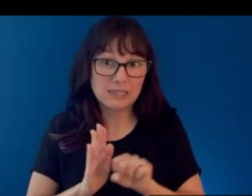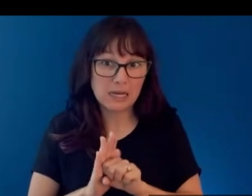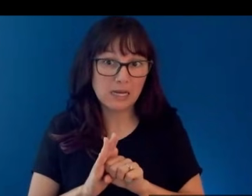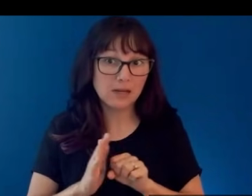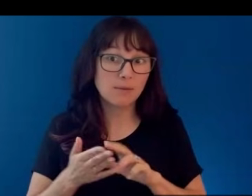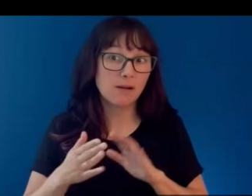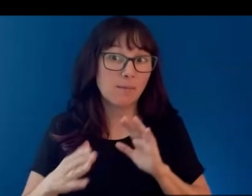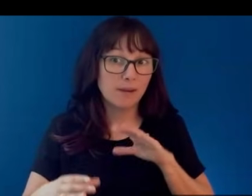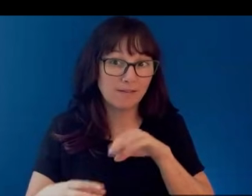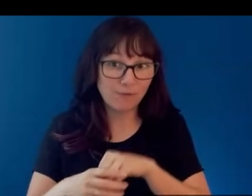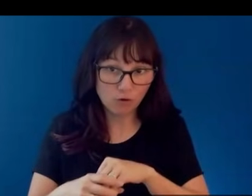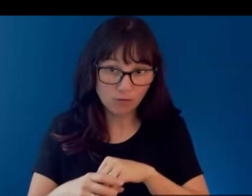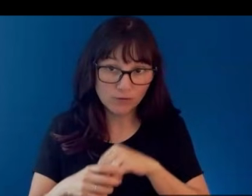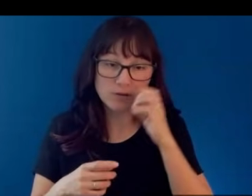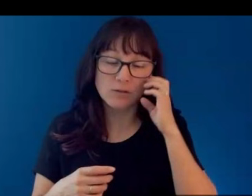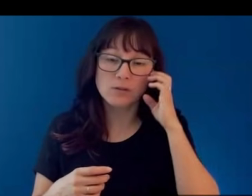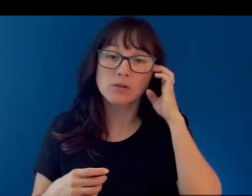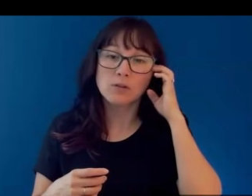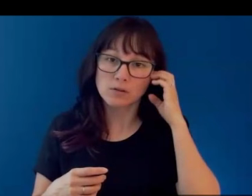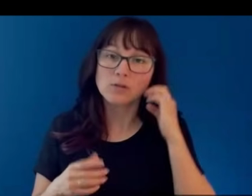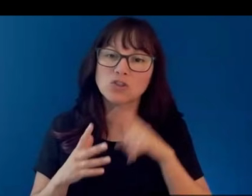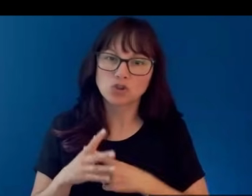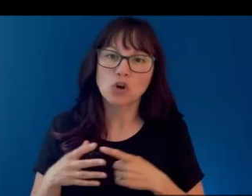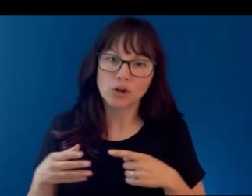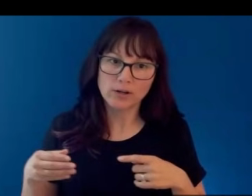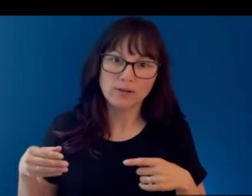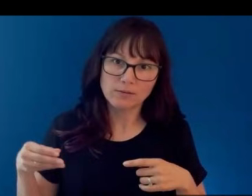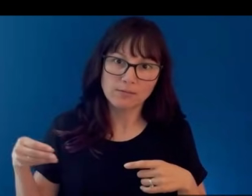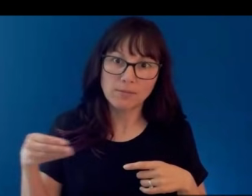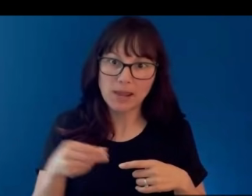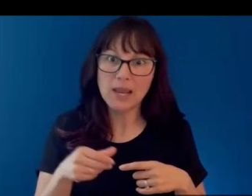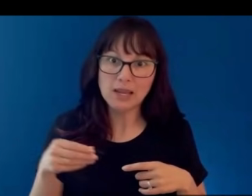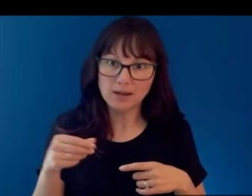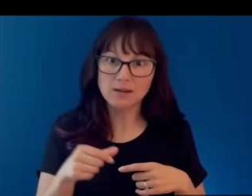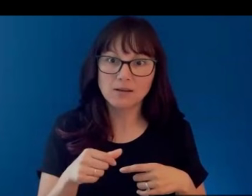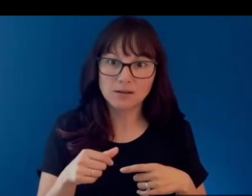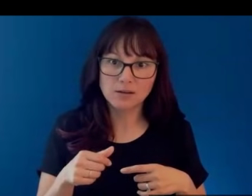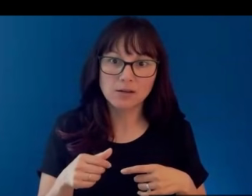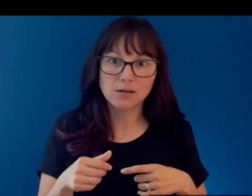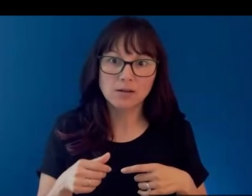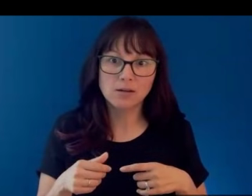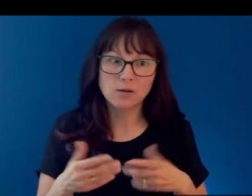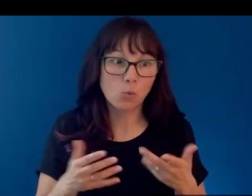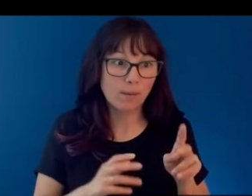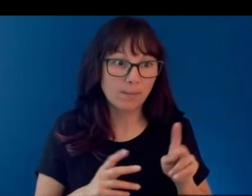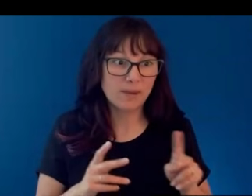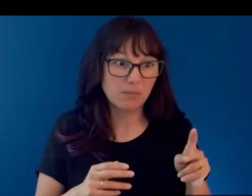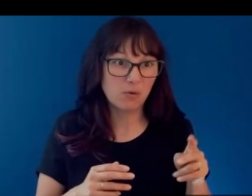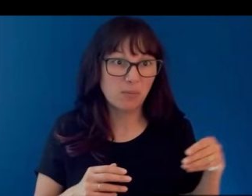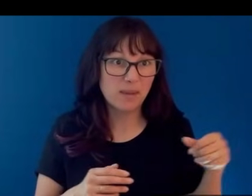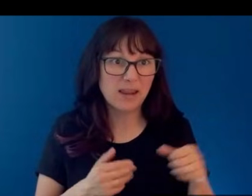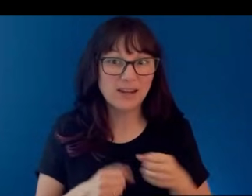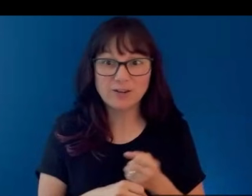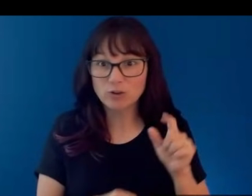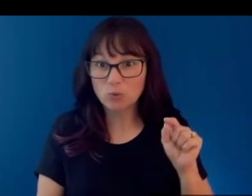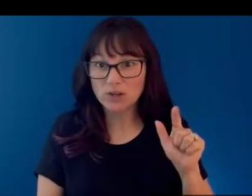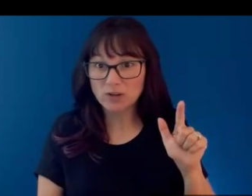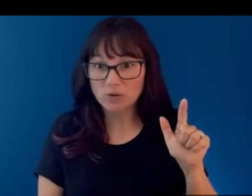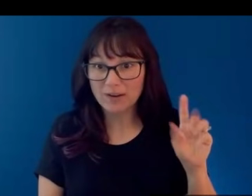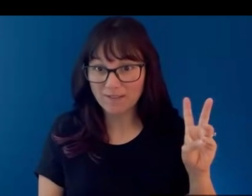in, and began paying the difference between what people were paying in